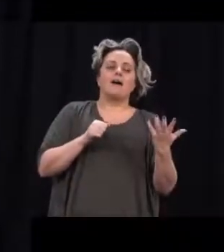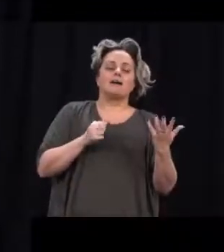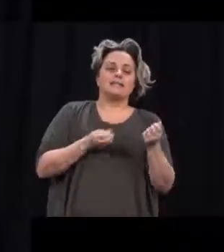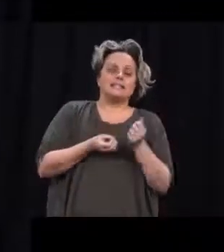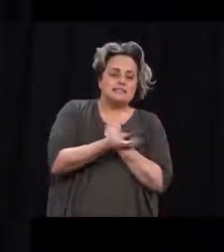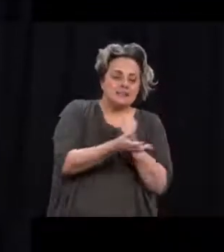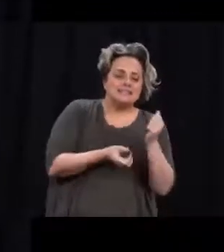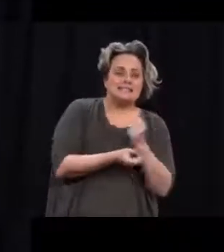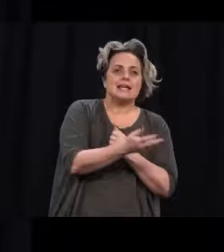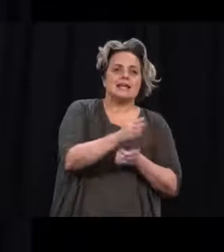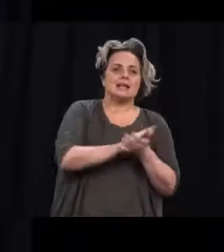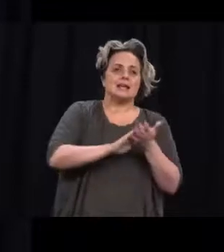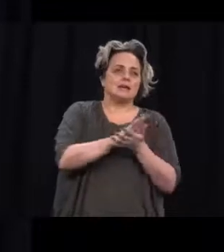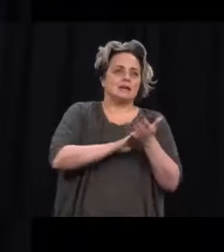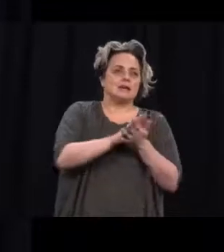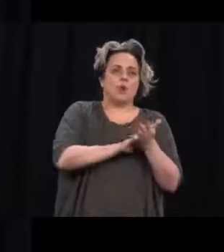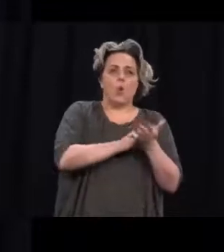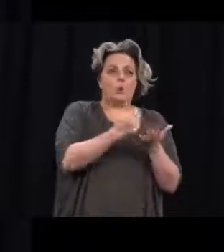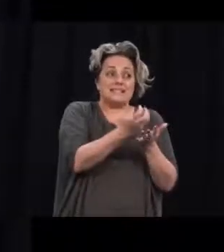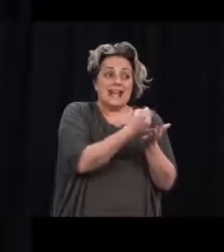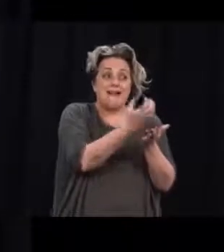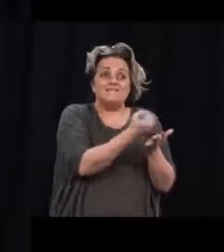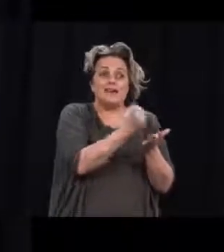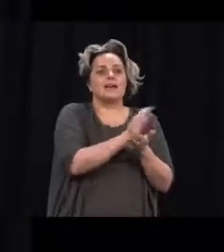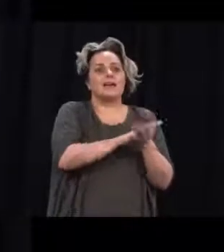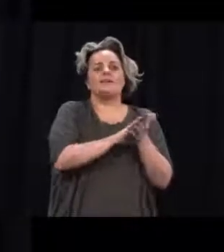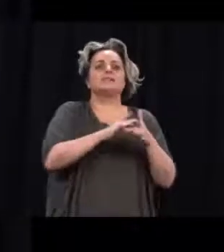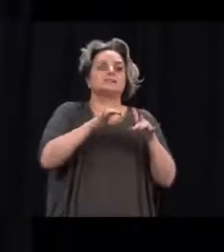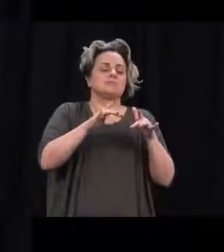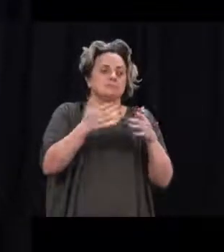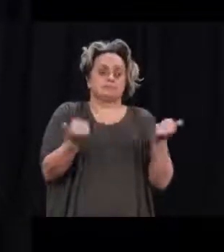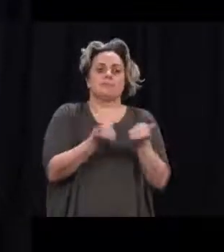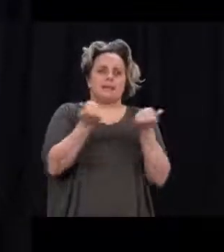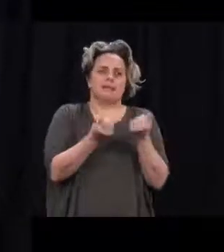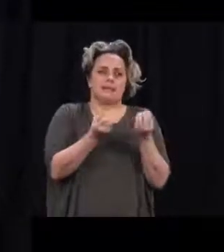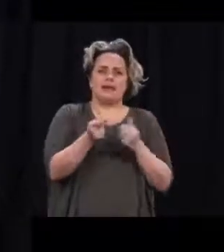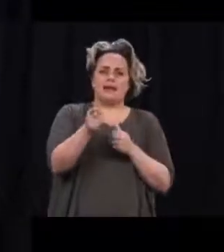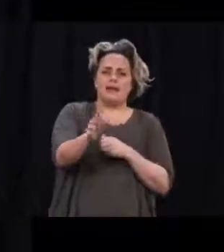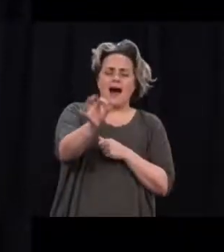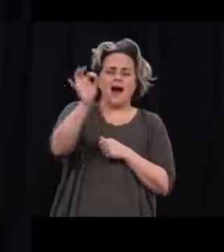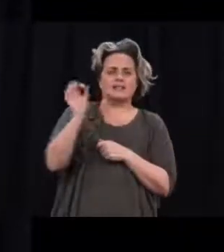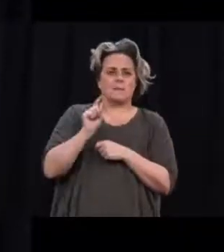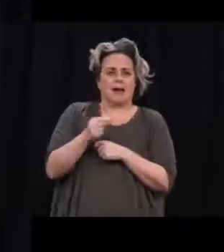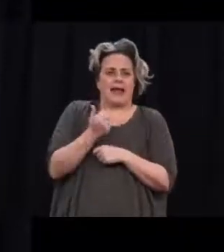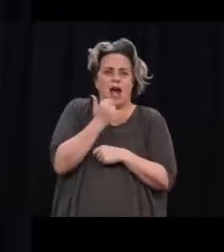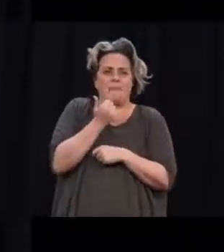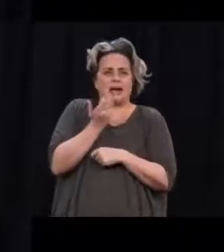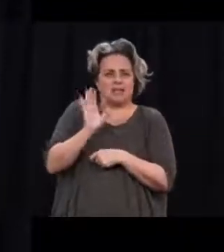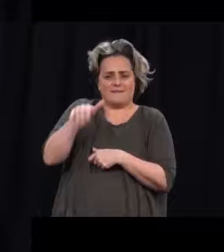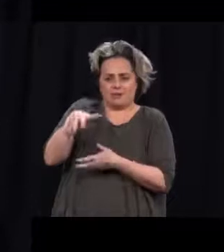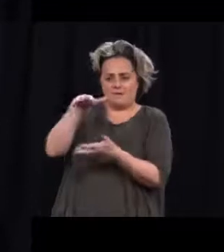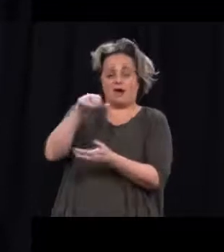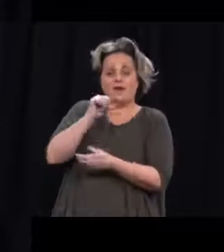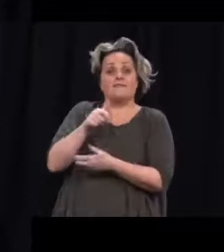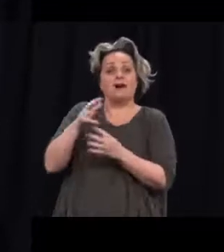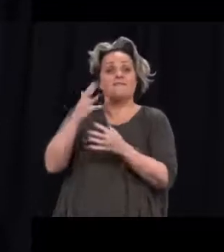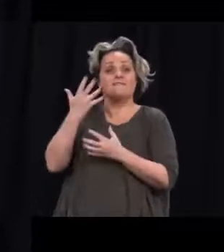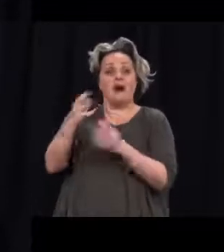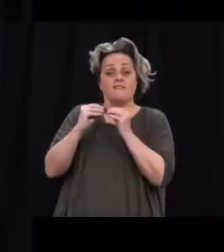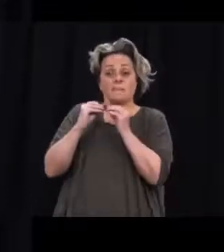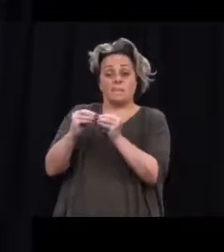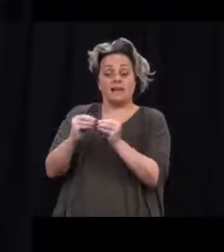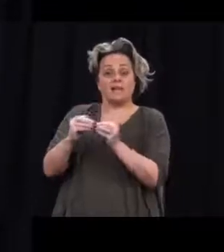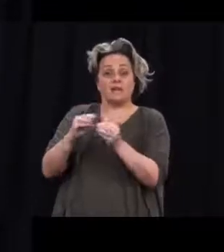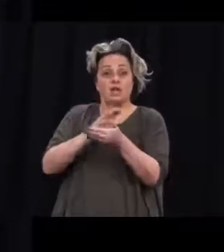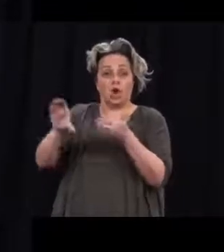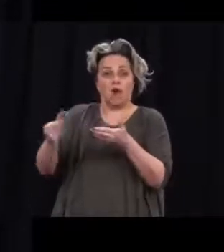we have significant resources available. I'll just let you finish, Jess. Yeah, so how much is left in that overspending? If you've got $5 billion, how much can you add to